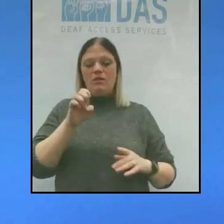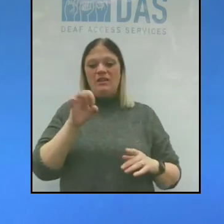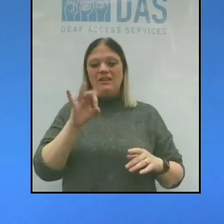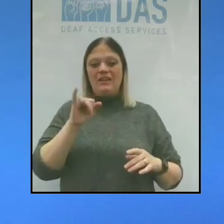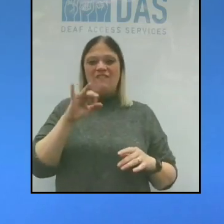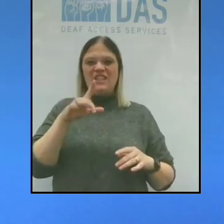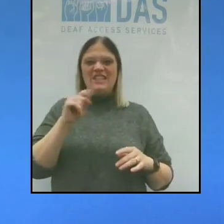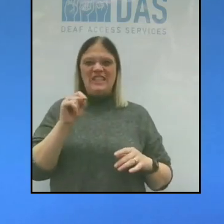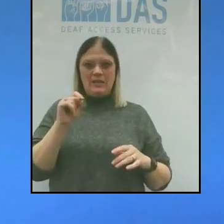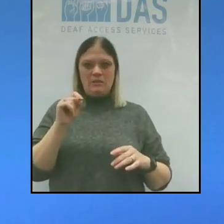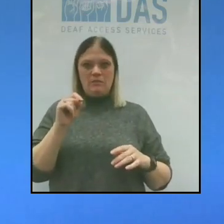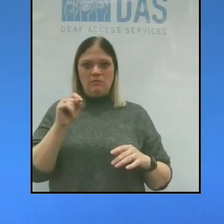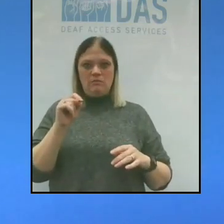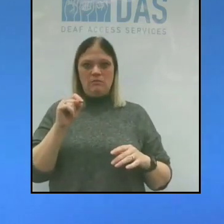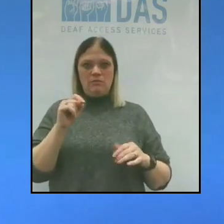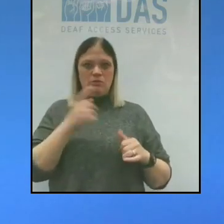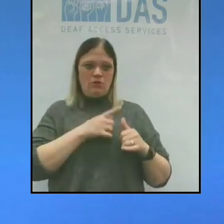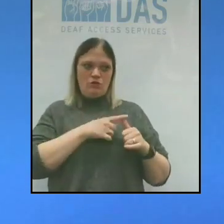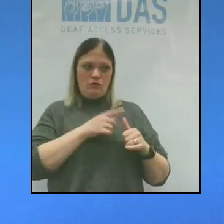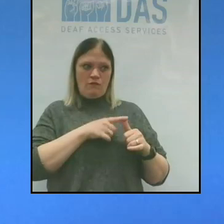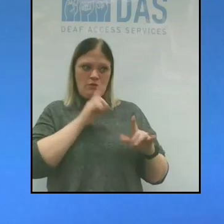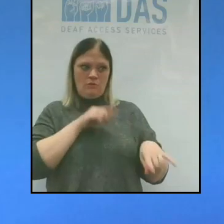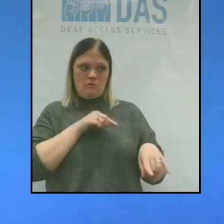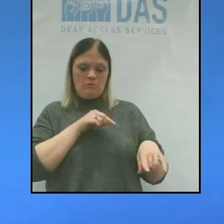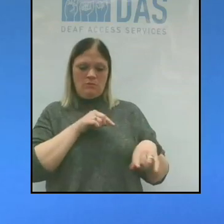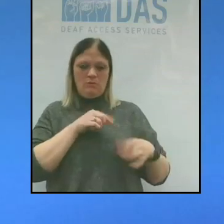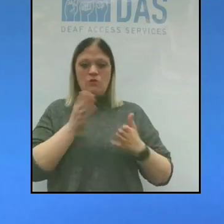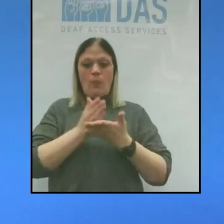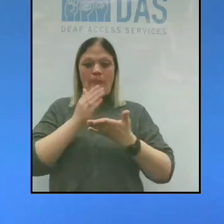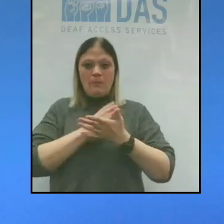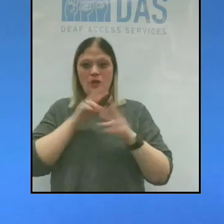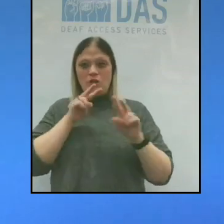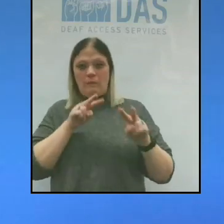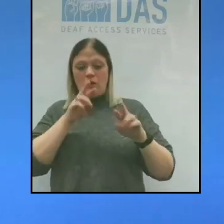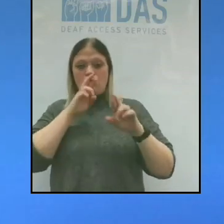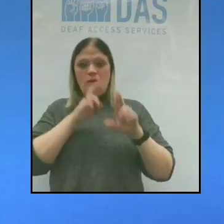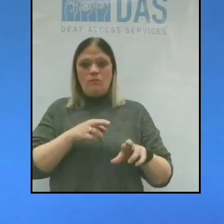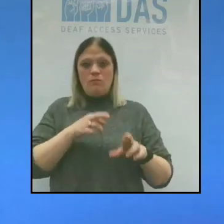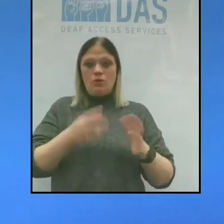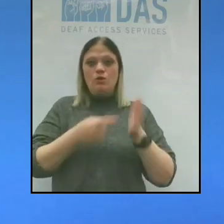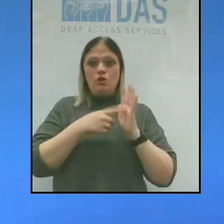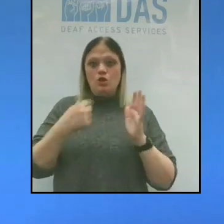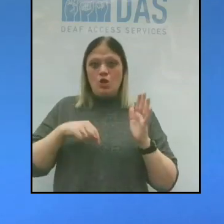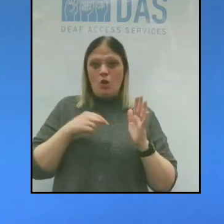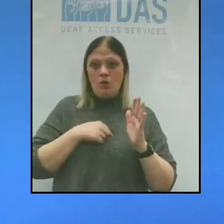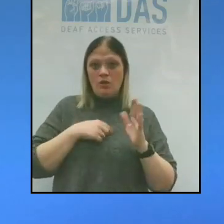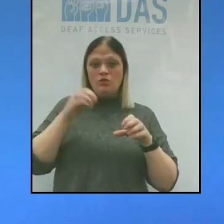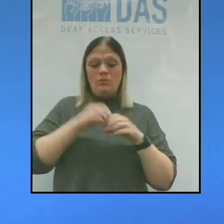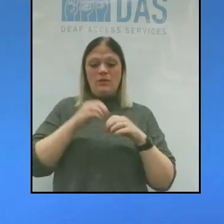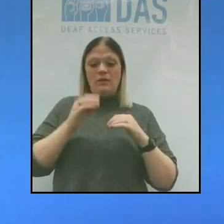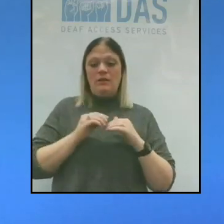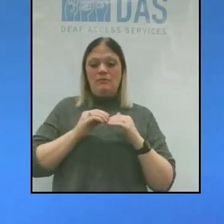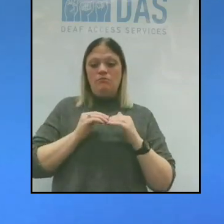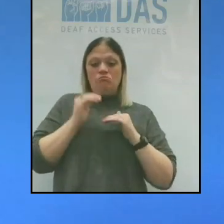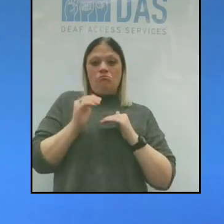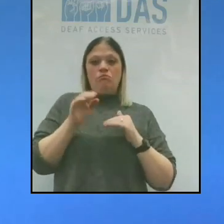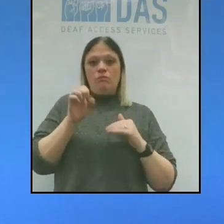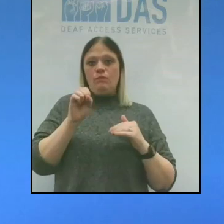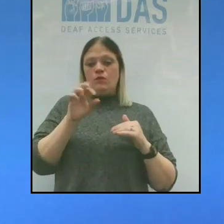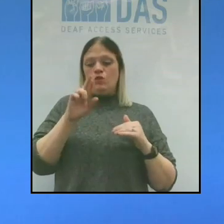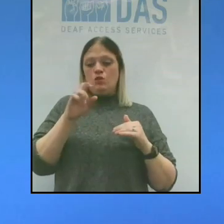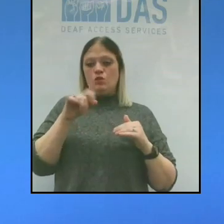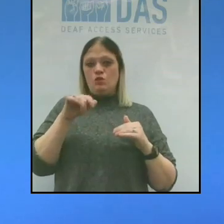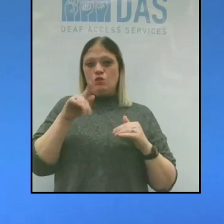portion. The budget monitoring reports that we've issued so far actually show us to be in a surplus. We have